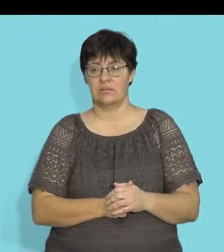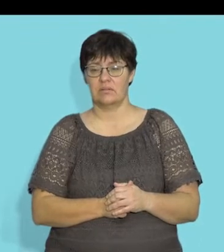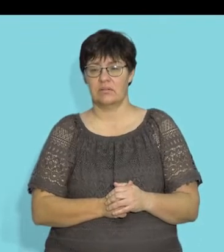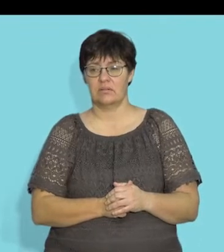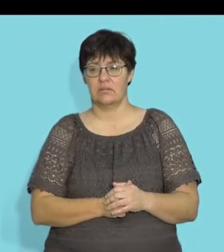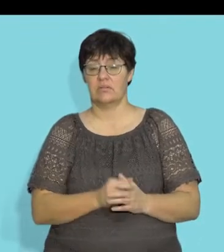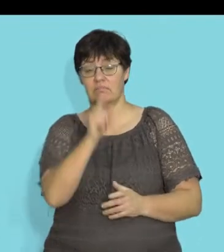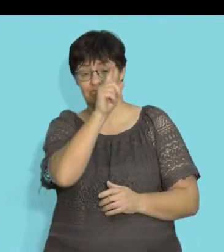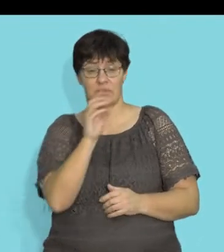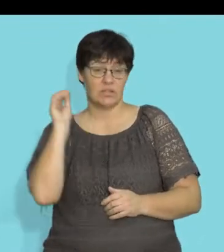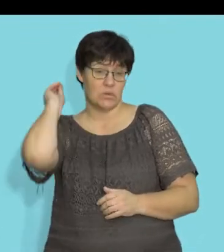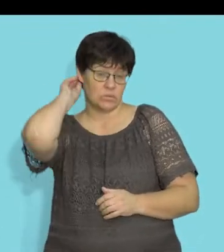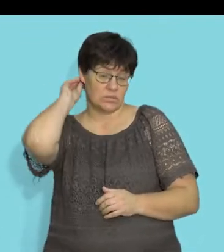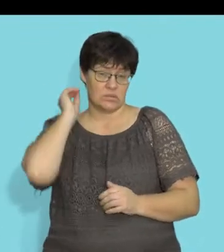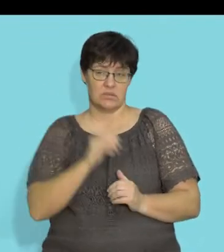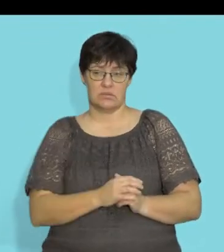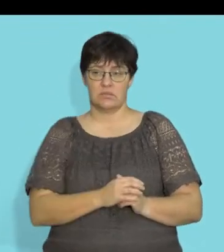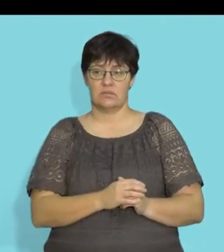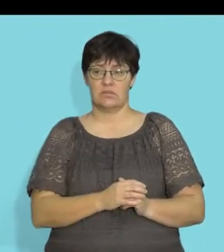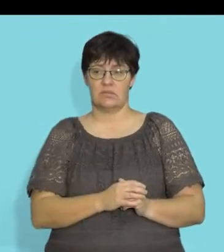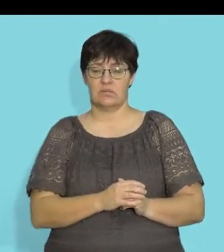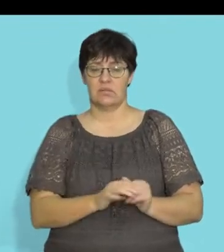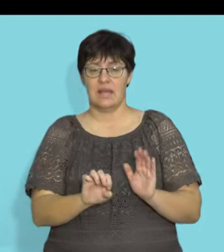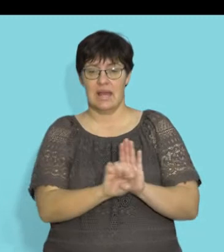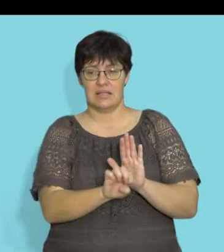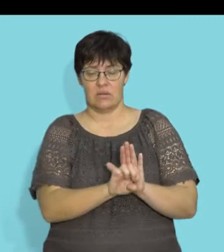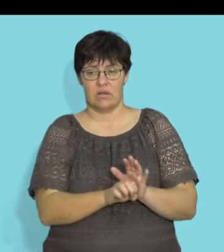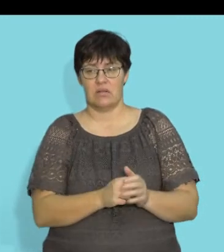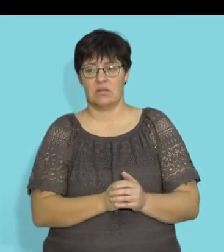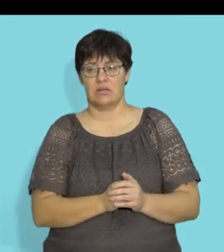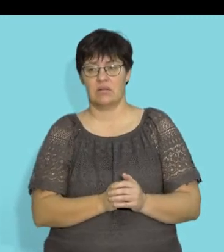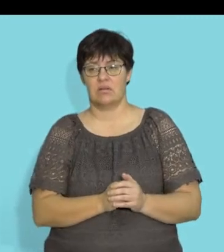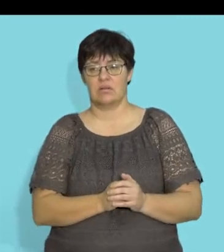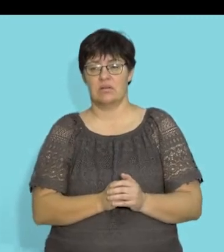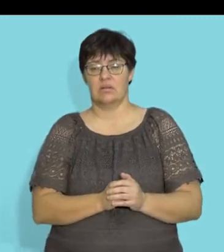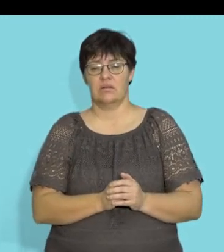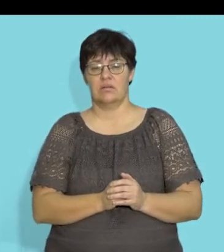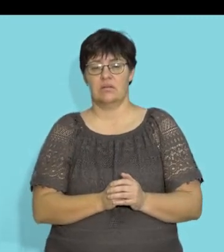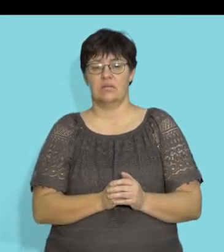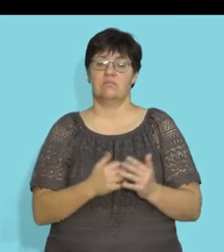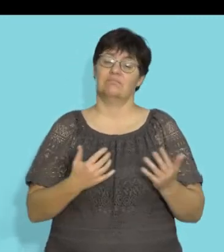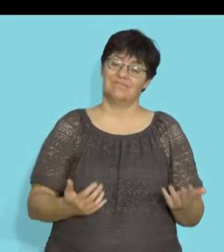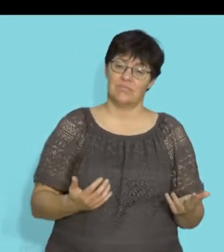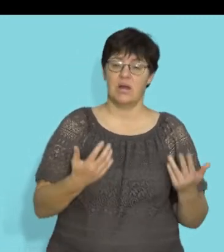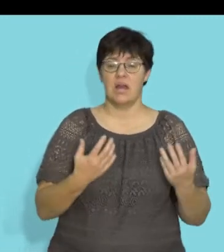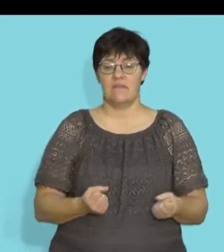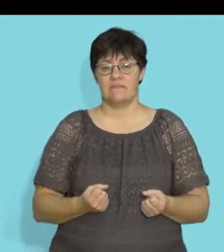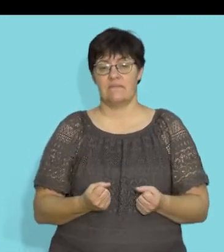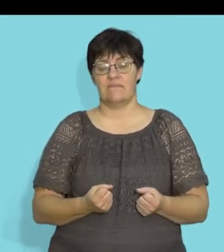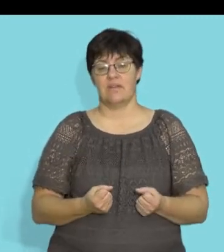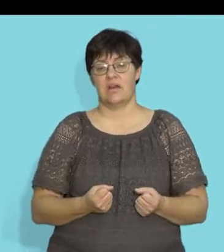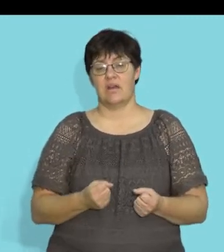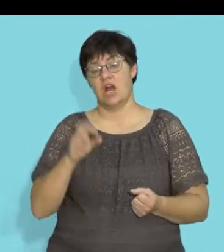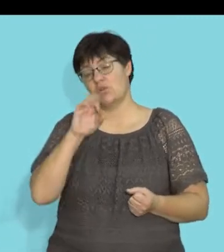Please, can you just note, the next example is essentially saying that if we have a